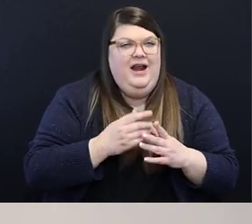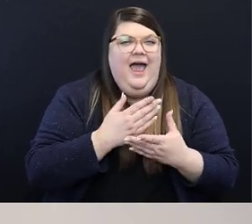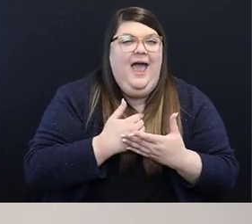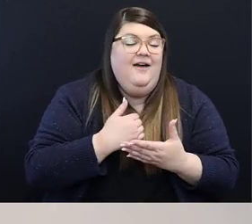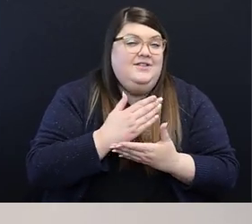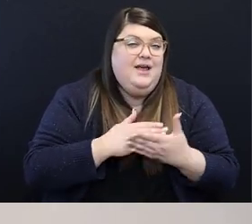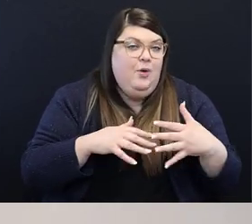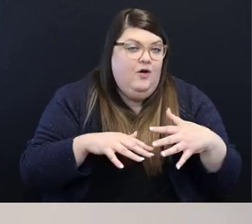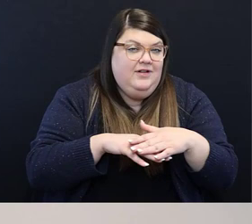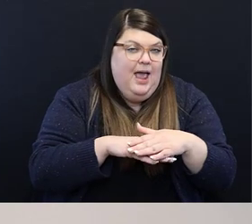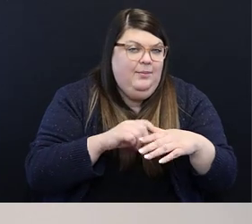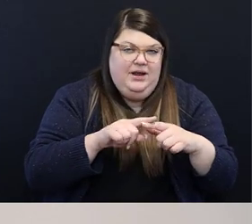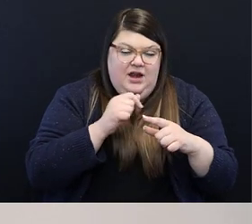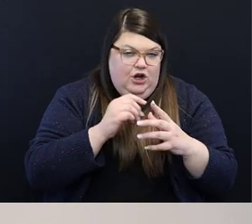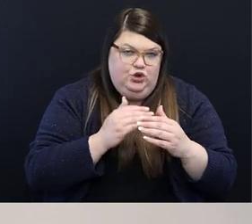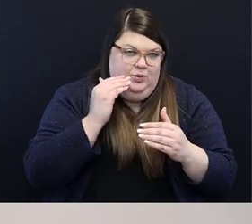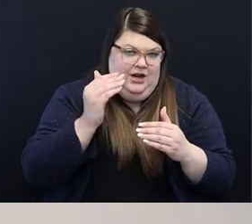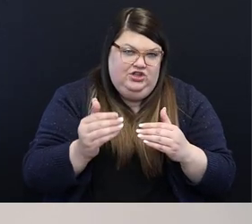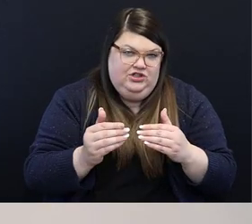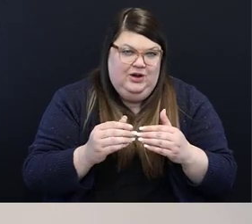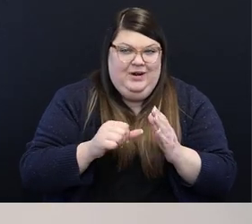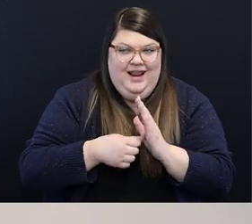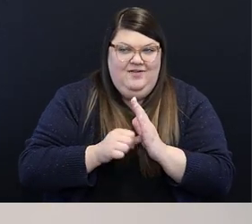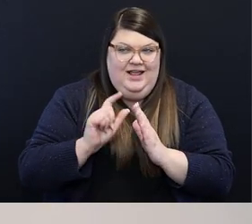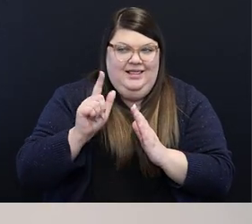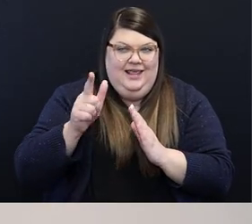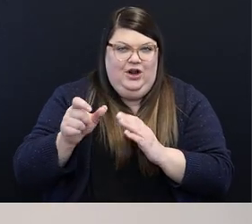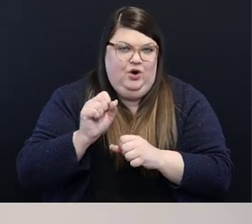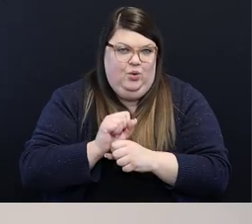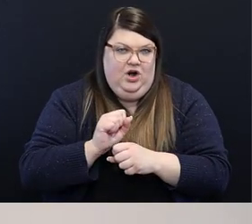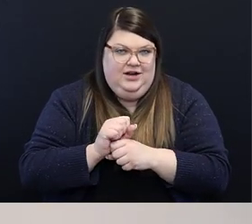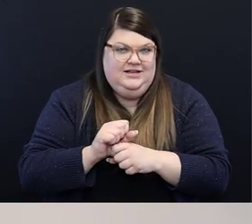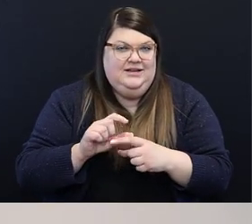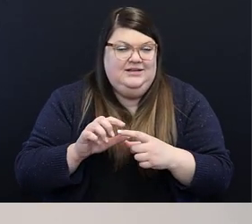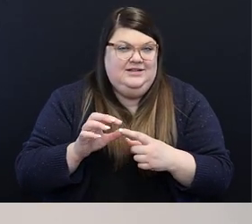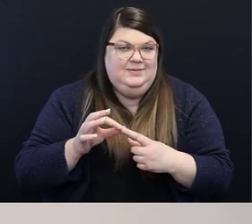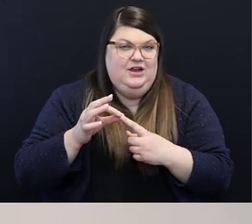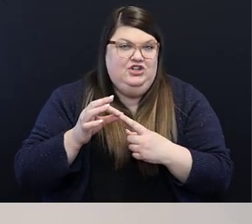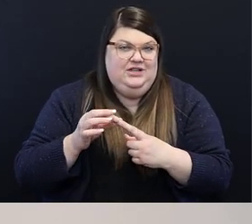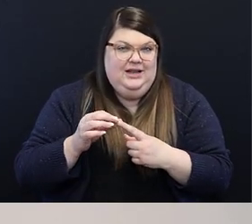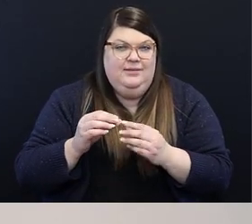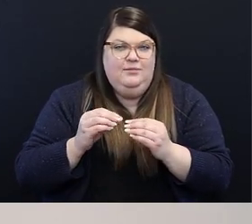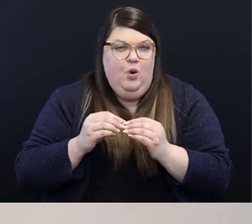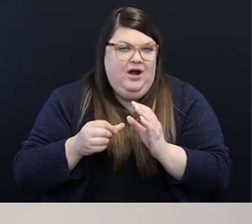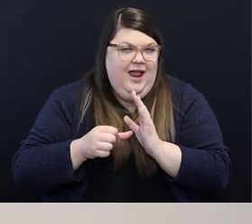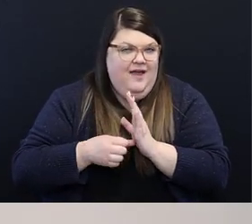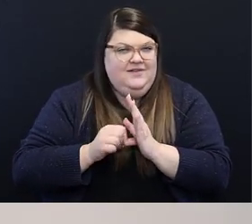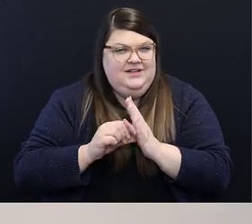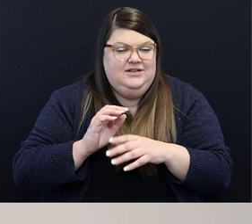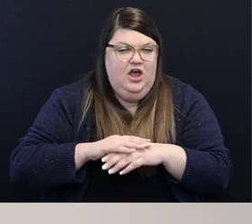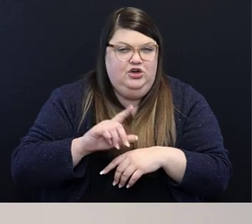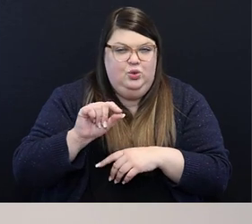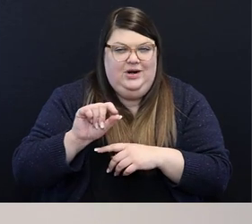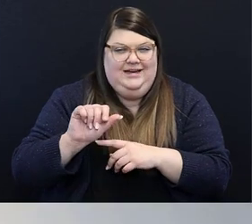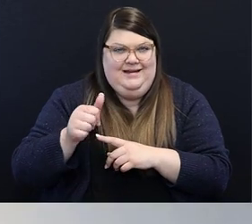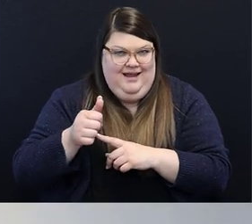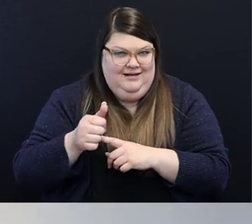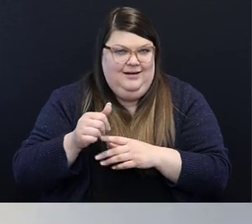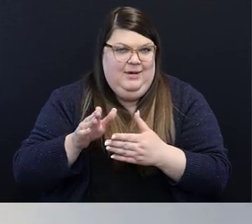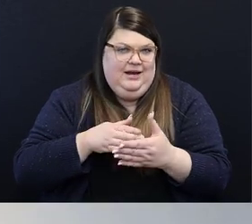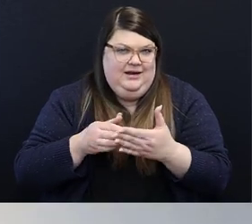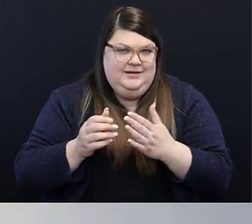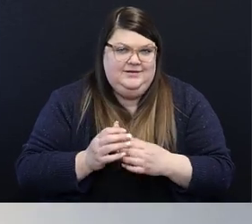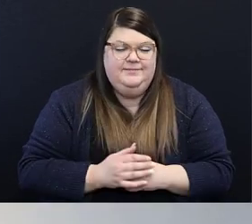really emphasize the works that were made later. Especially there's a heavy emphasis on paintings in the 2010s in the exhibition.